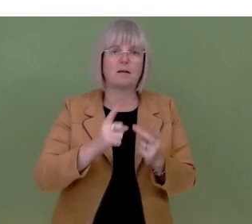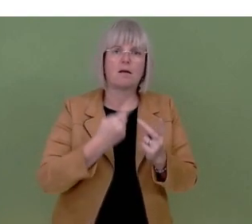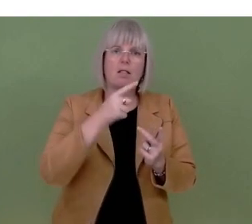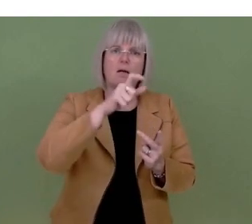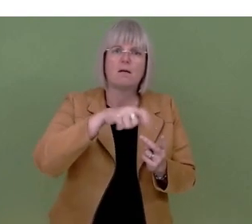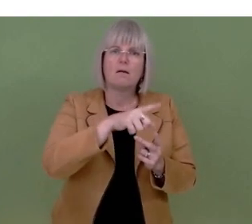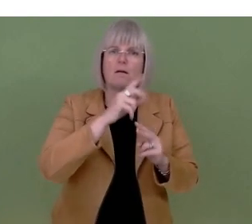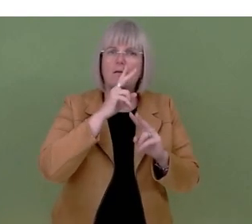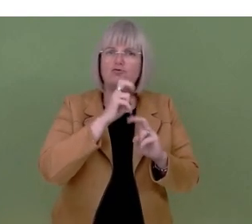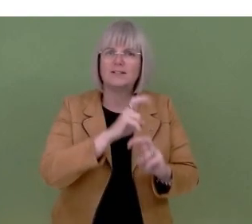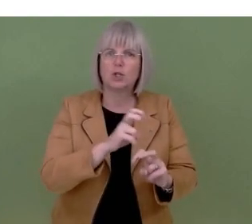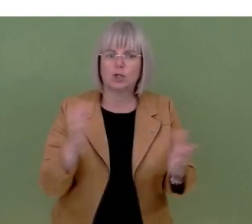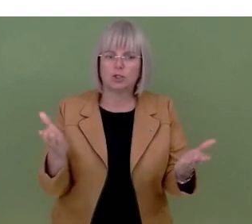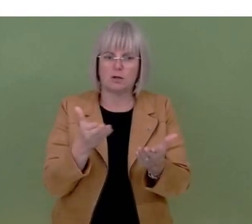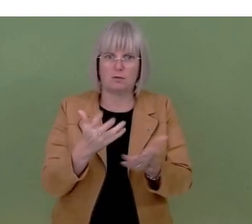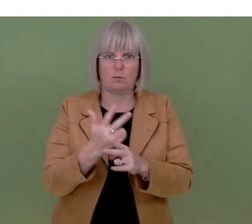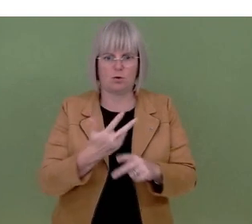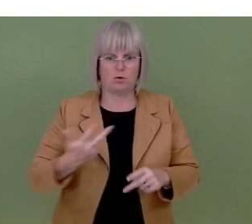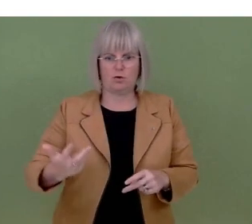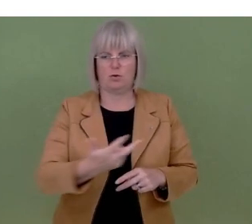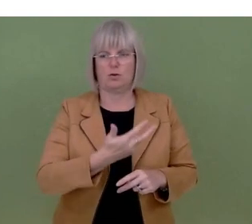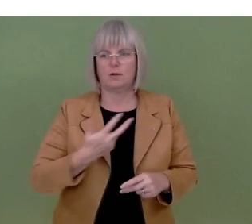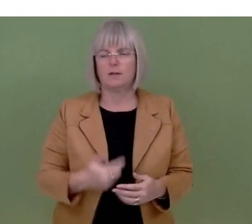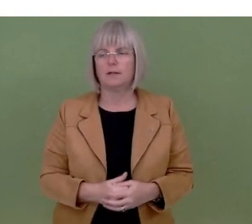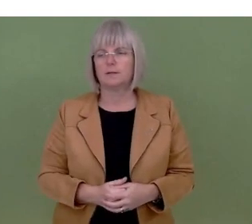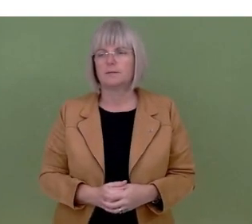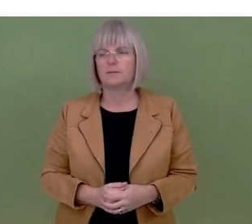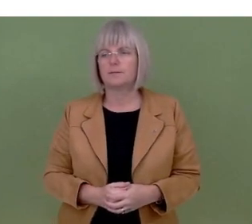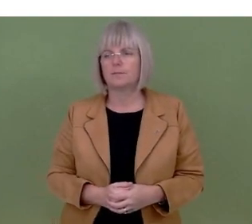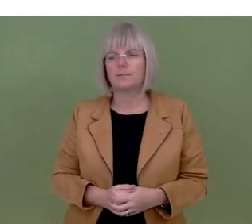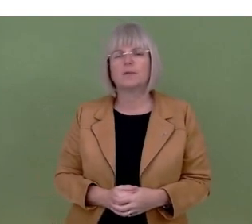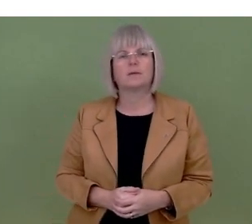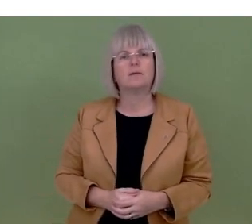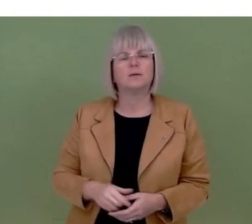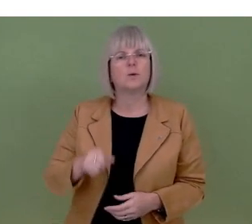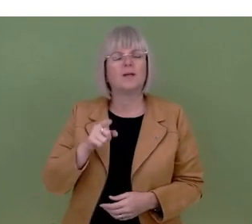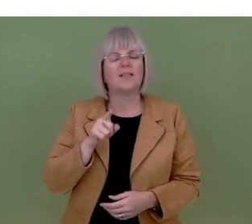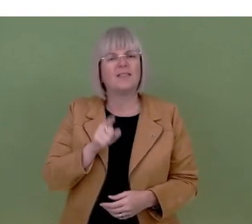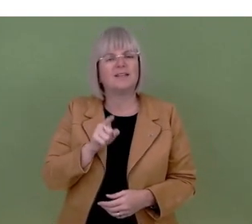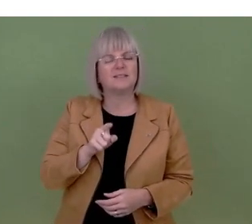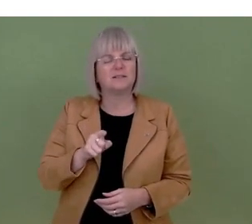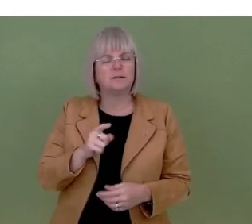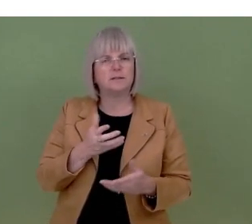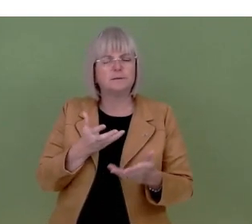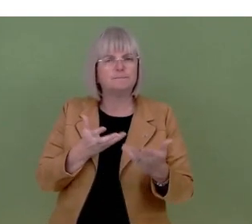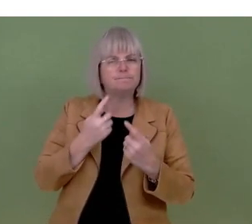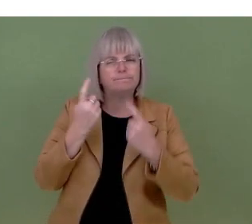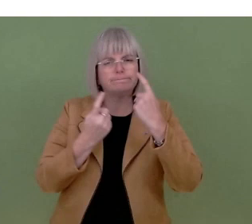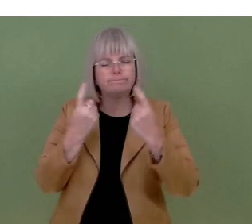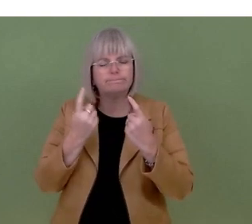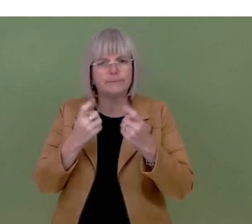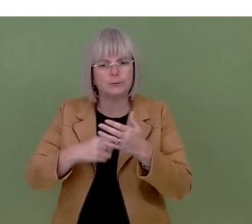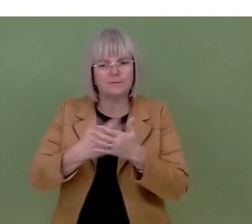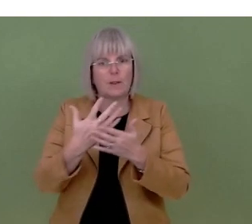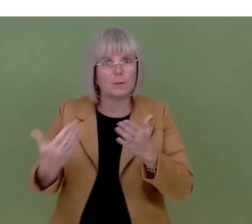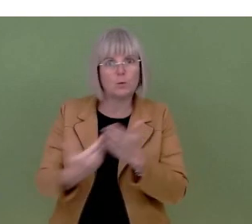previous talk, because fundamentally it's talking about developing a new role we need to start thinking outside the box, and